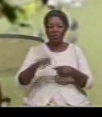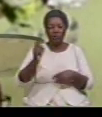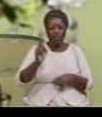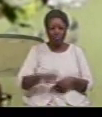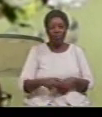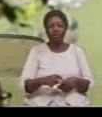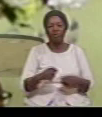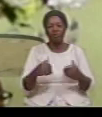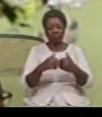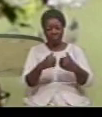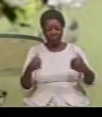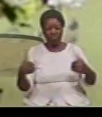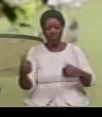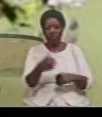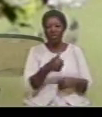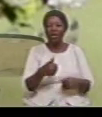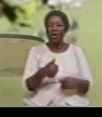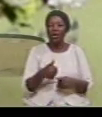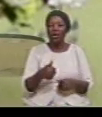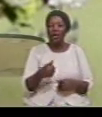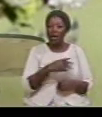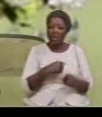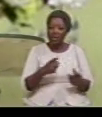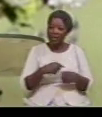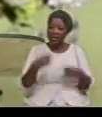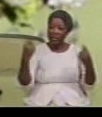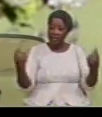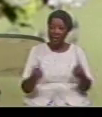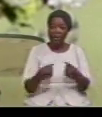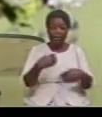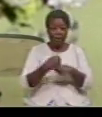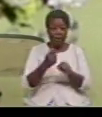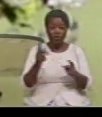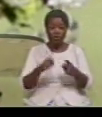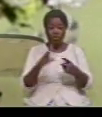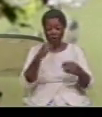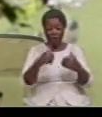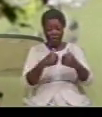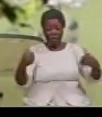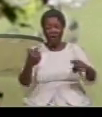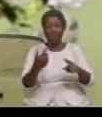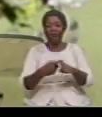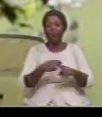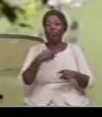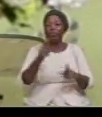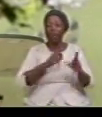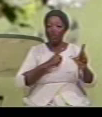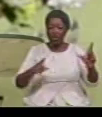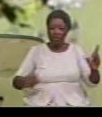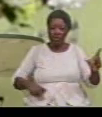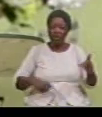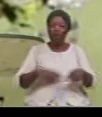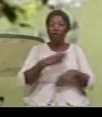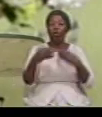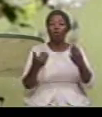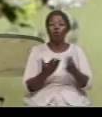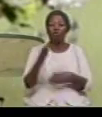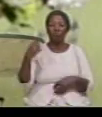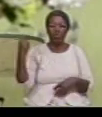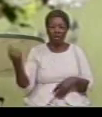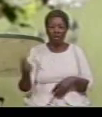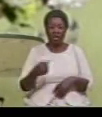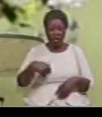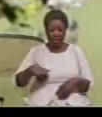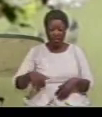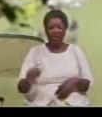burning raw flesh, spreading white bright spot, somewhat reddish. Somewhat reddish, white